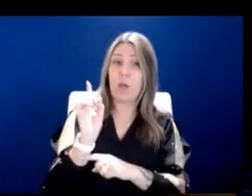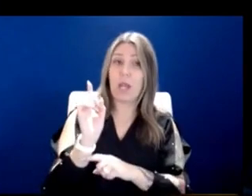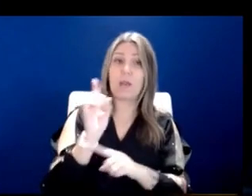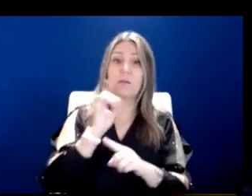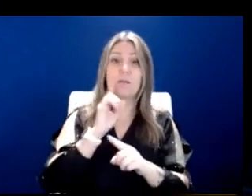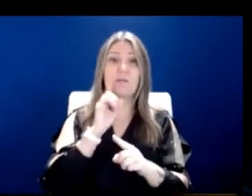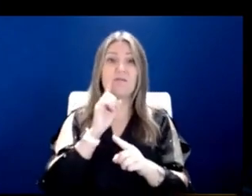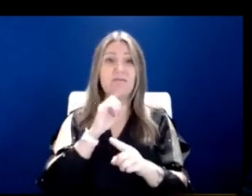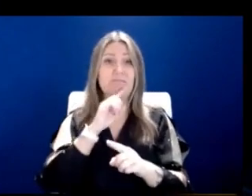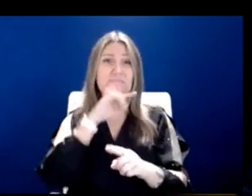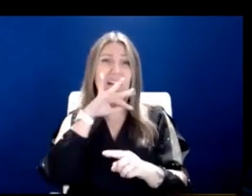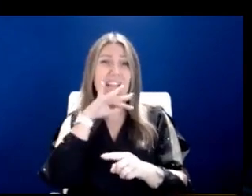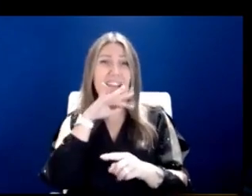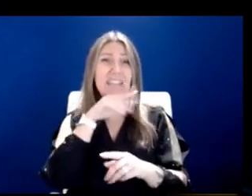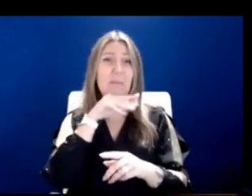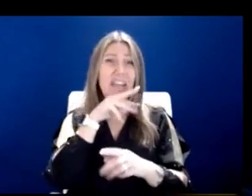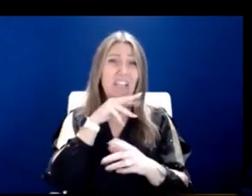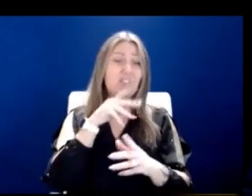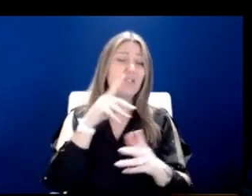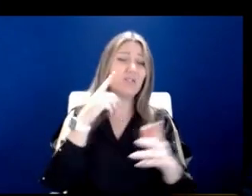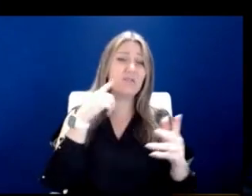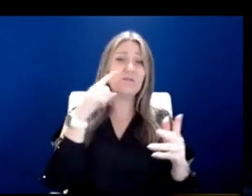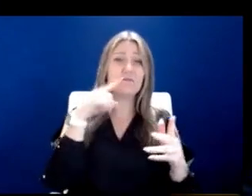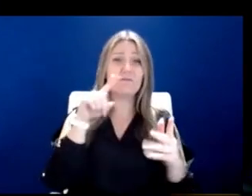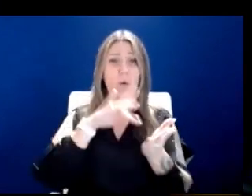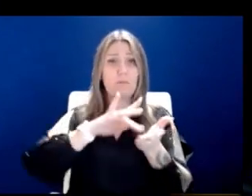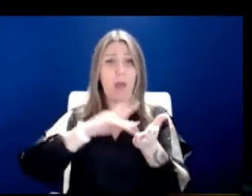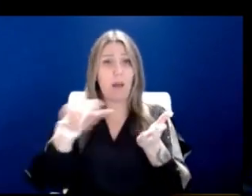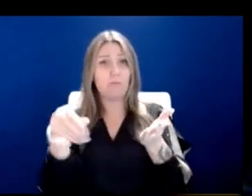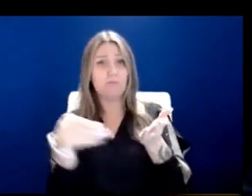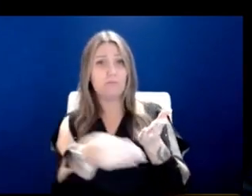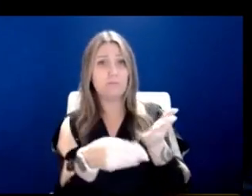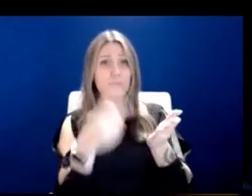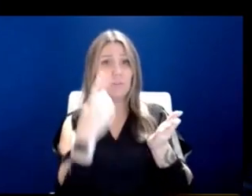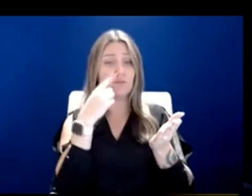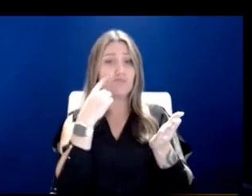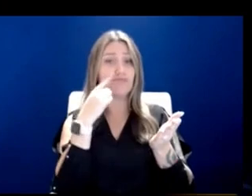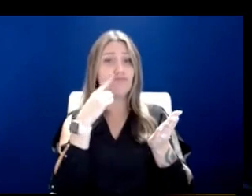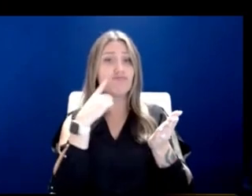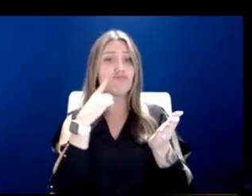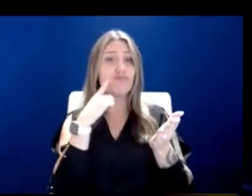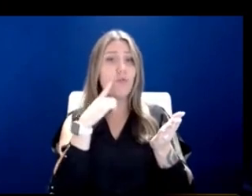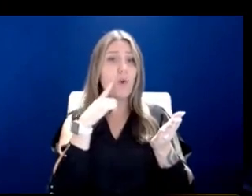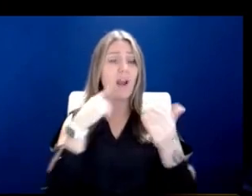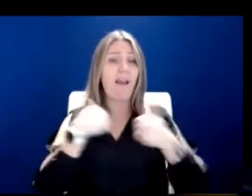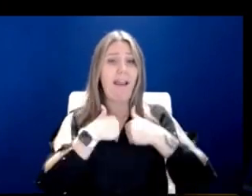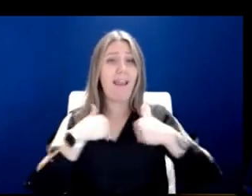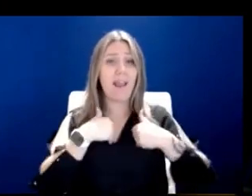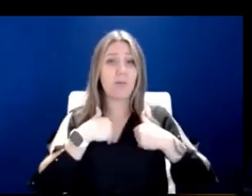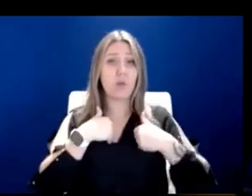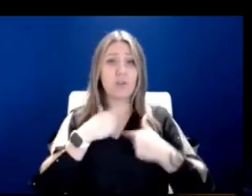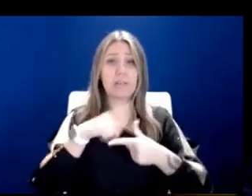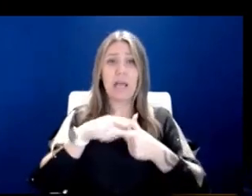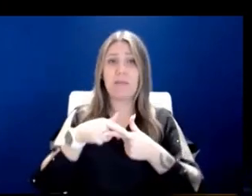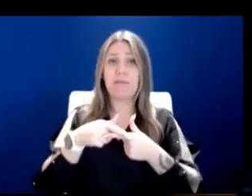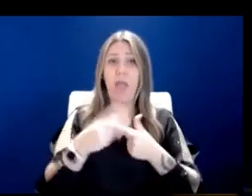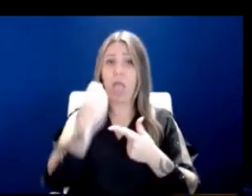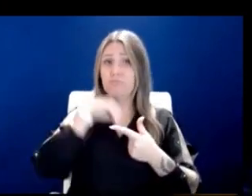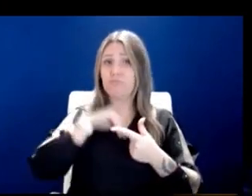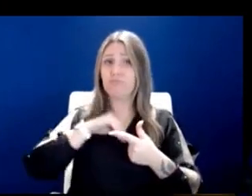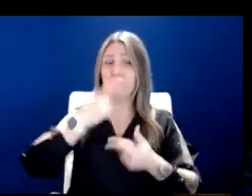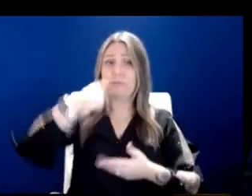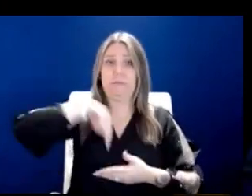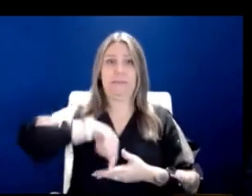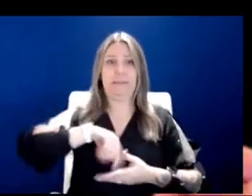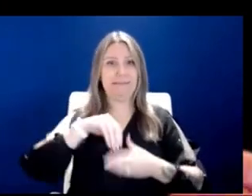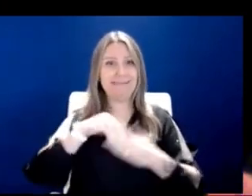contamination of medications given to livestock that will pass through to the human. And so at least if we know where they're eating at,